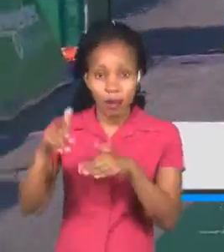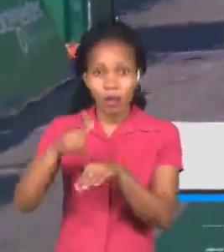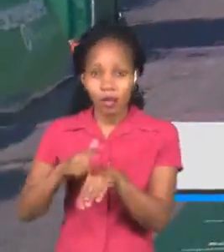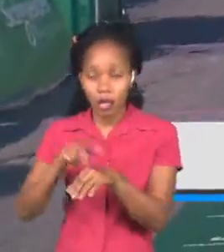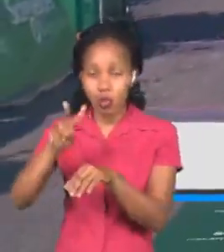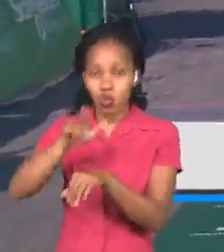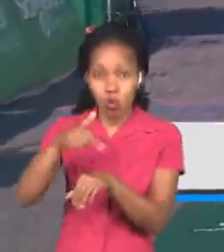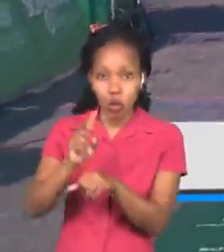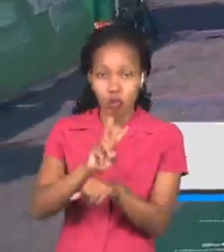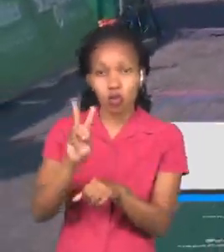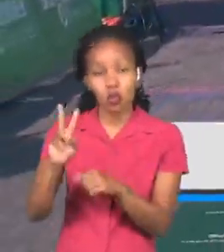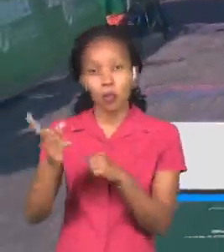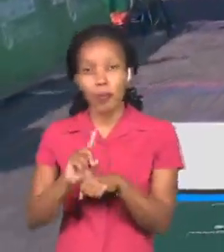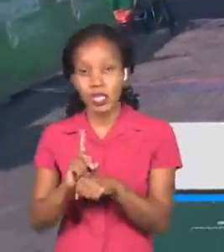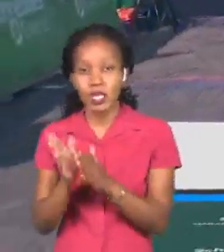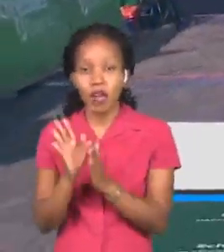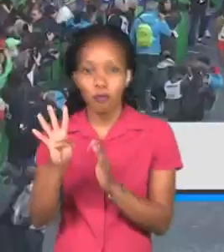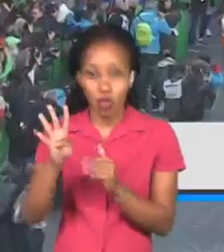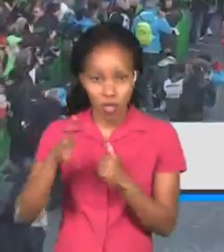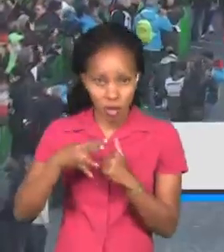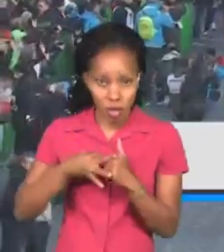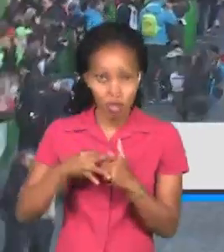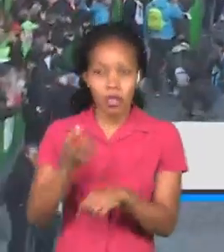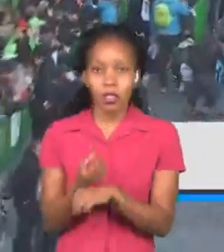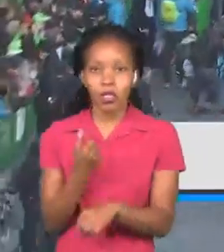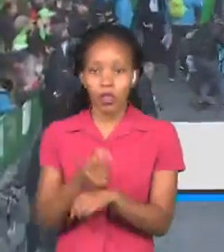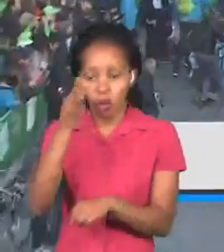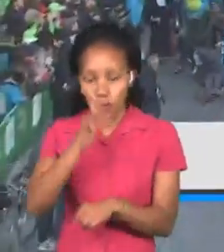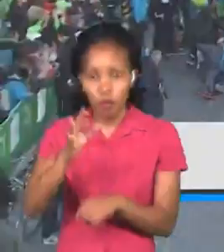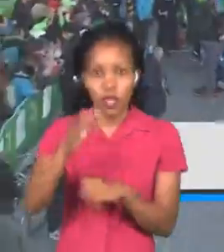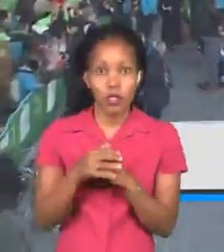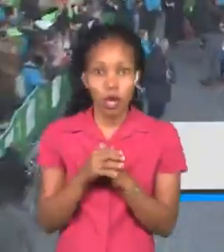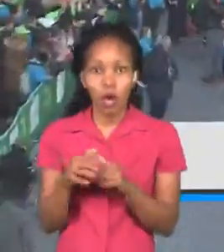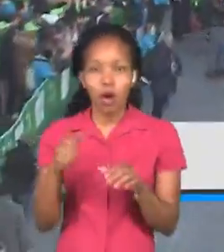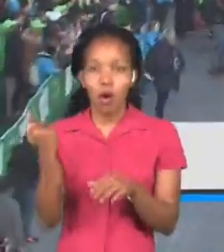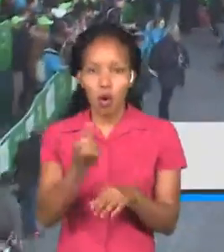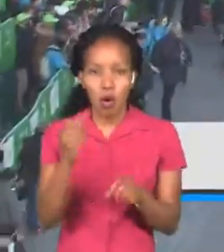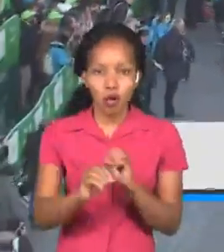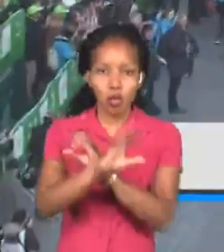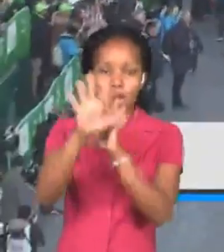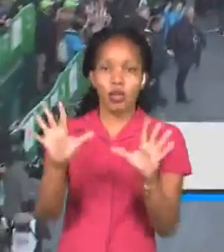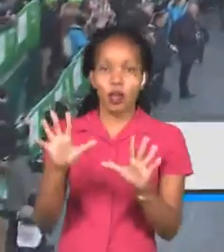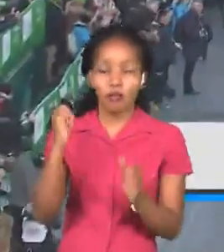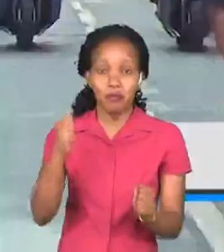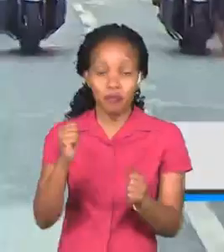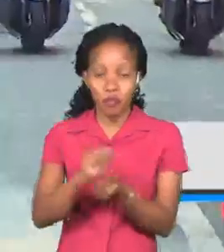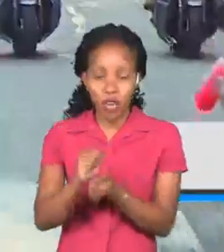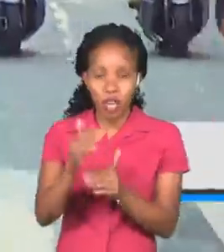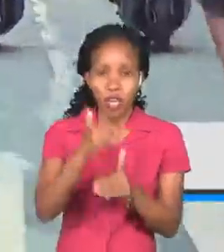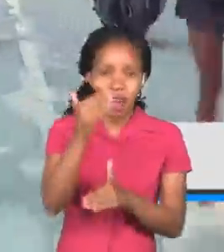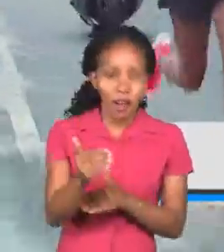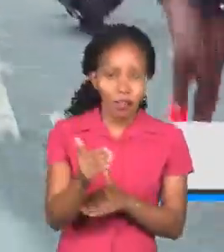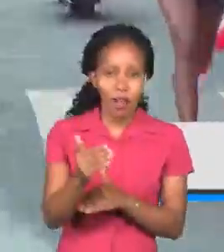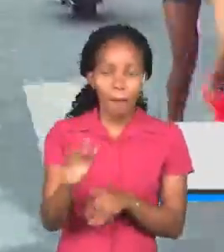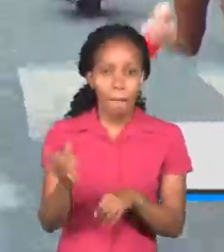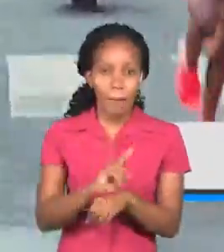2 hours, 22 minutes and 48 seconds. France Clemence Calvin was only cleared to race on Friday after the last-minute lifting